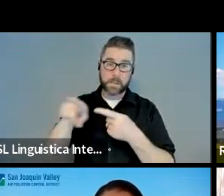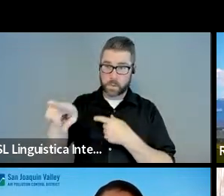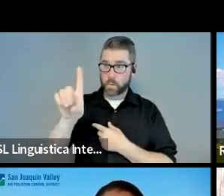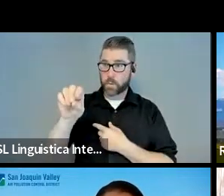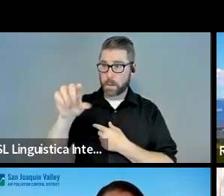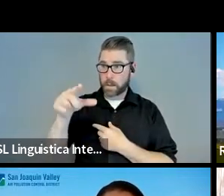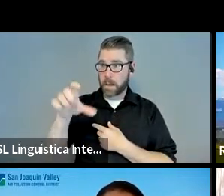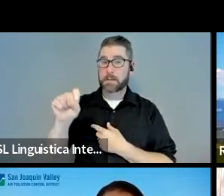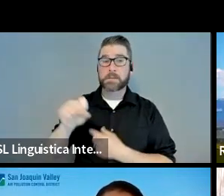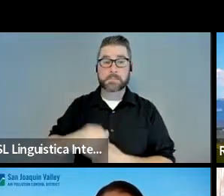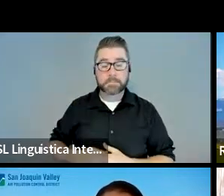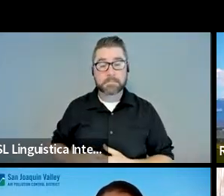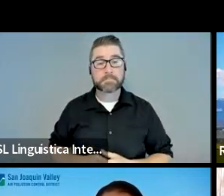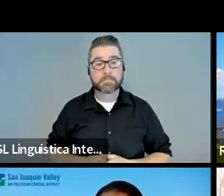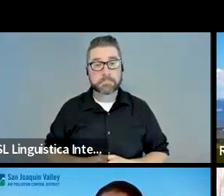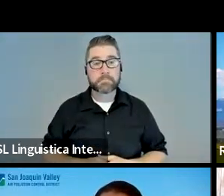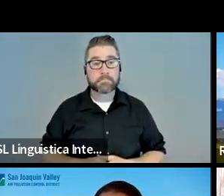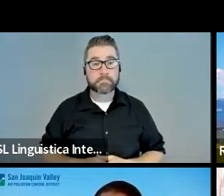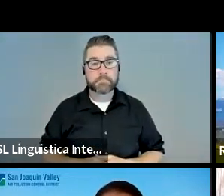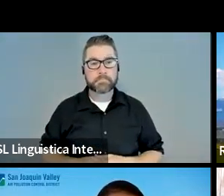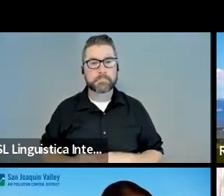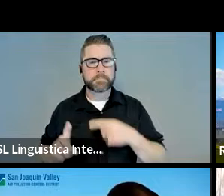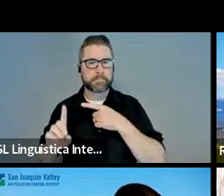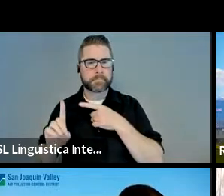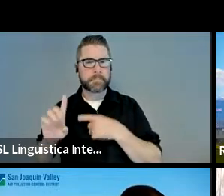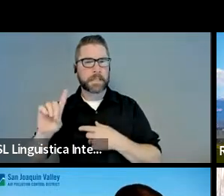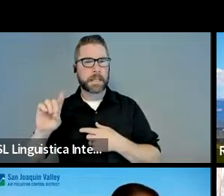Thank you. Thank you.